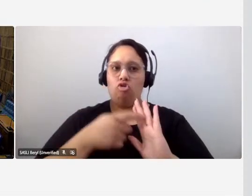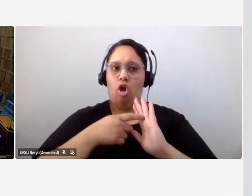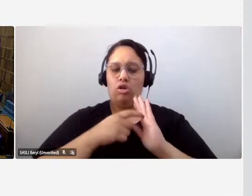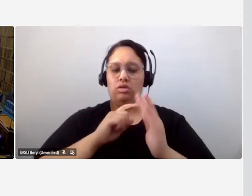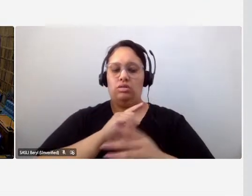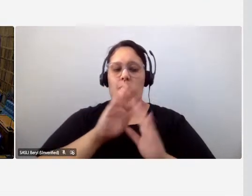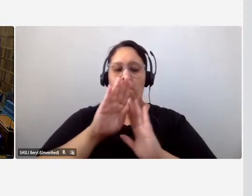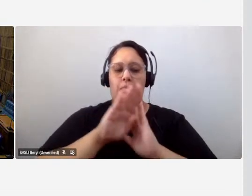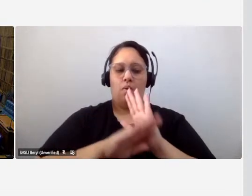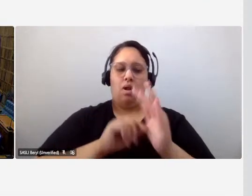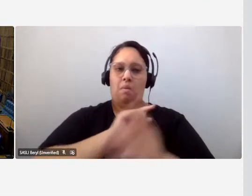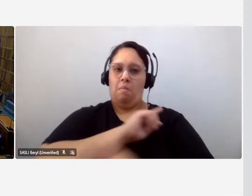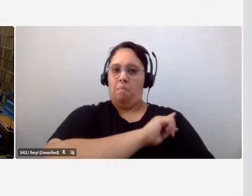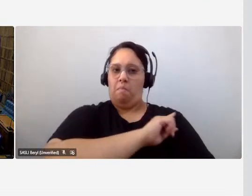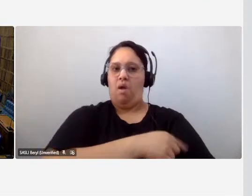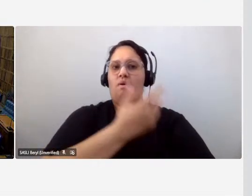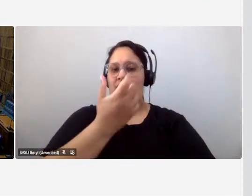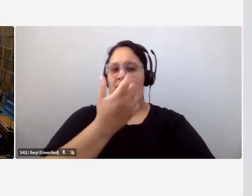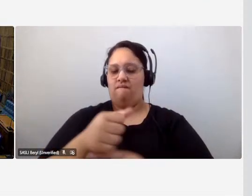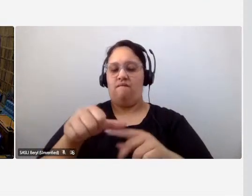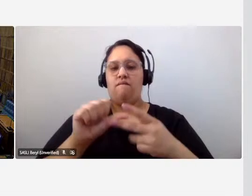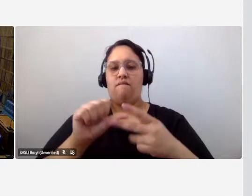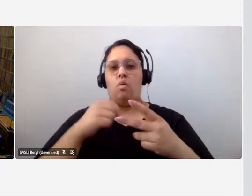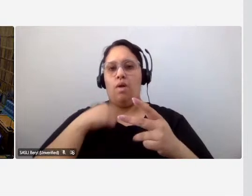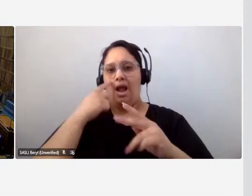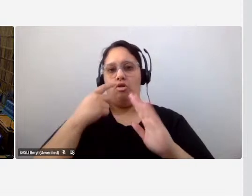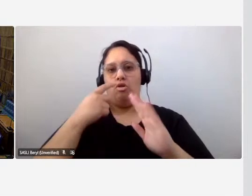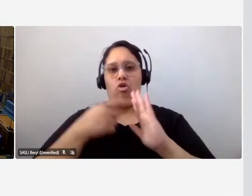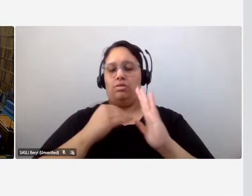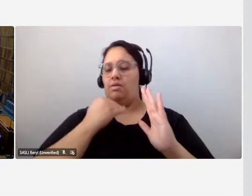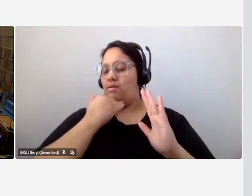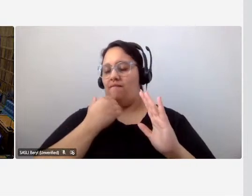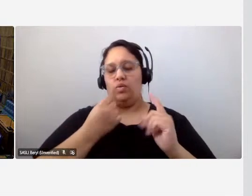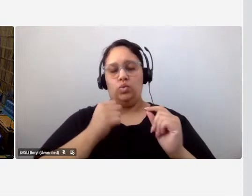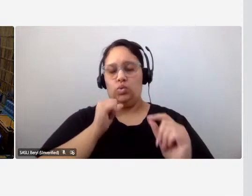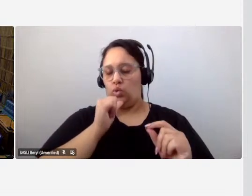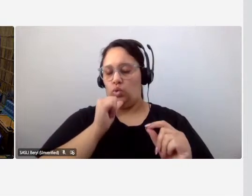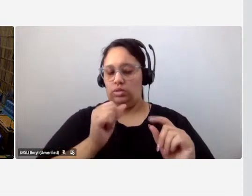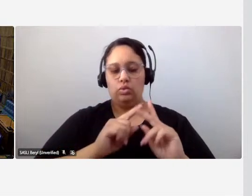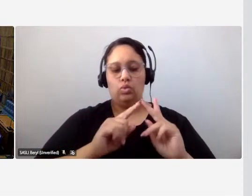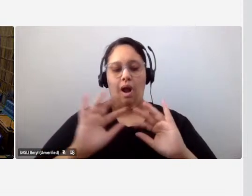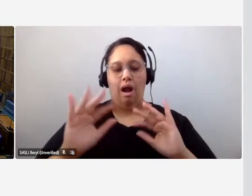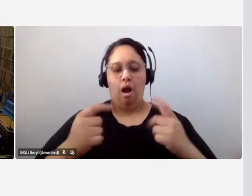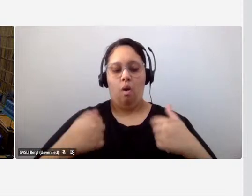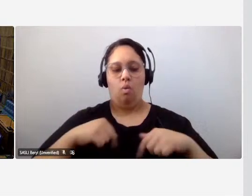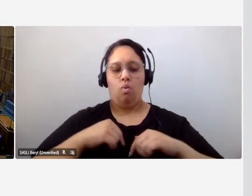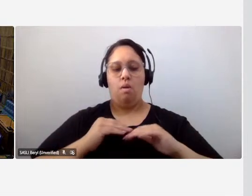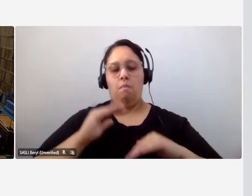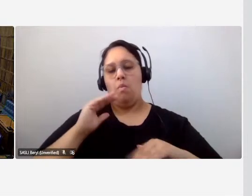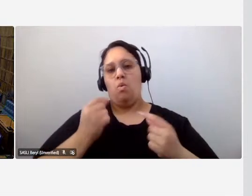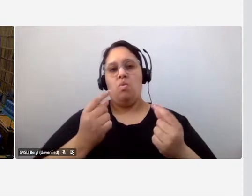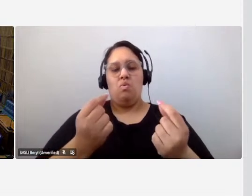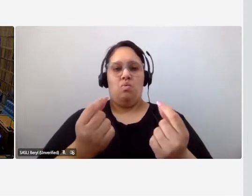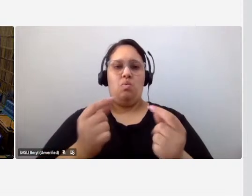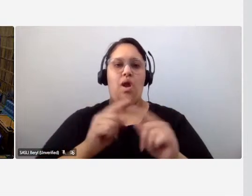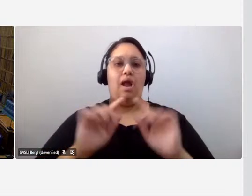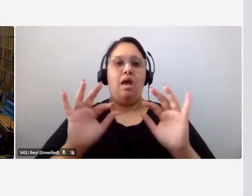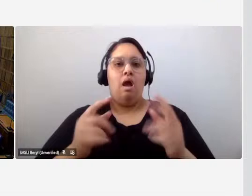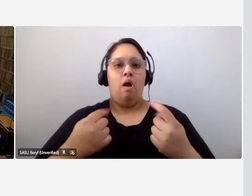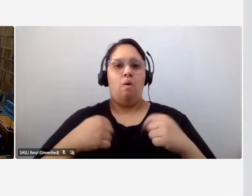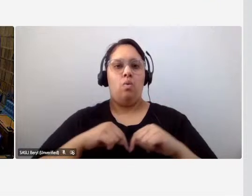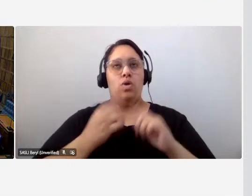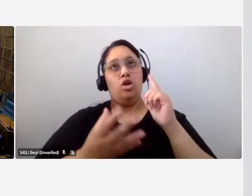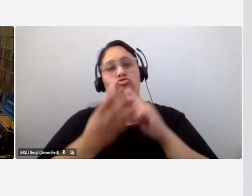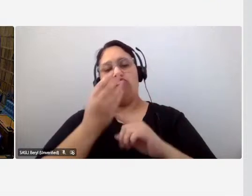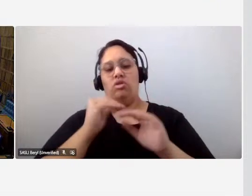the program. We acknowledge that we're not doing enough. So how do we do more? And how we hope to